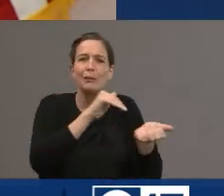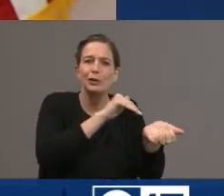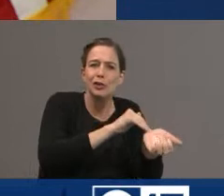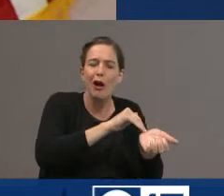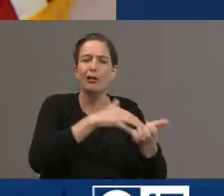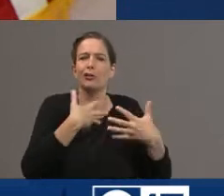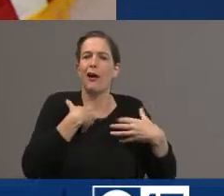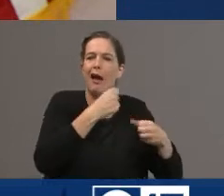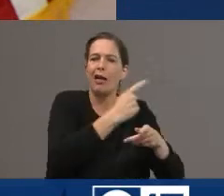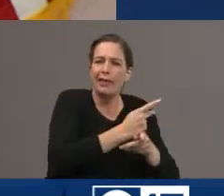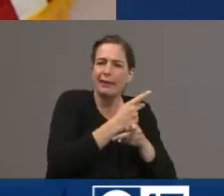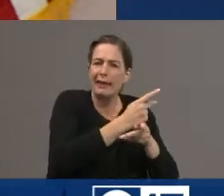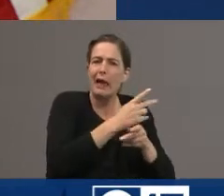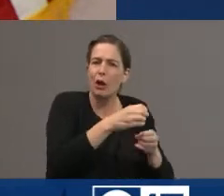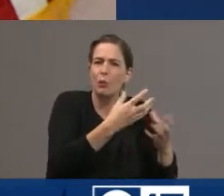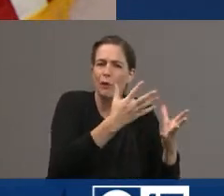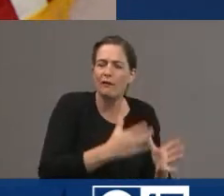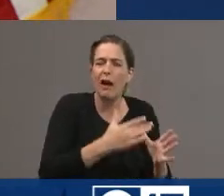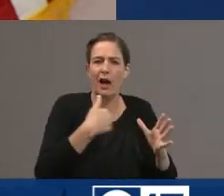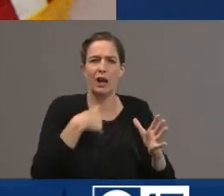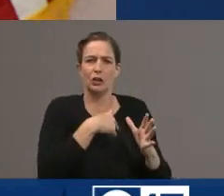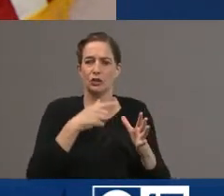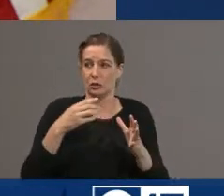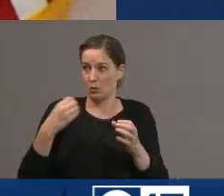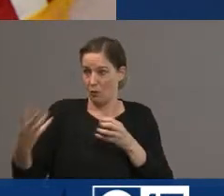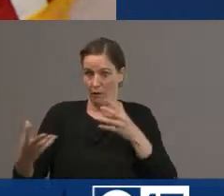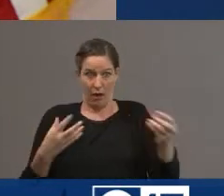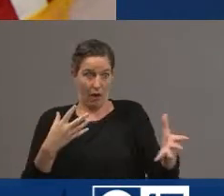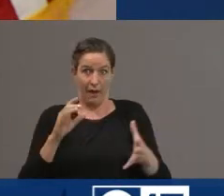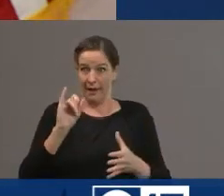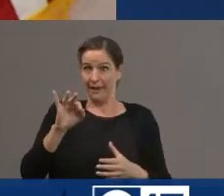funding and collection kits as needed.